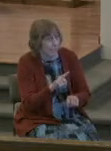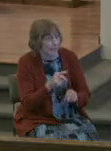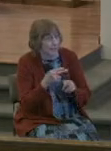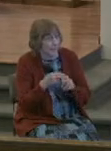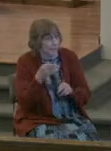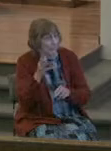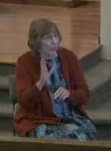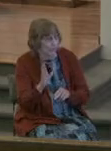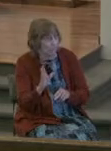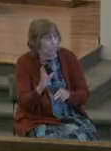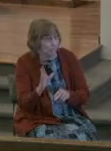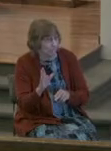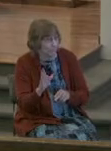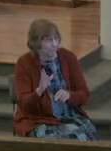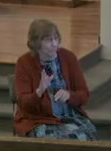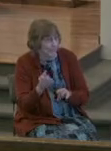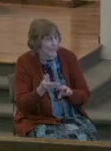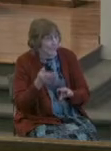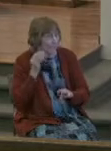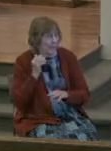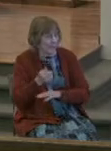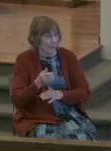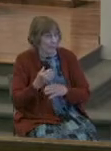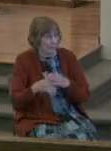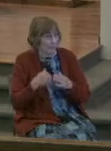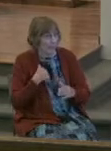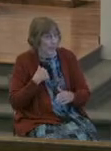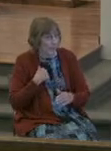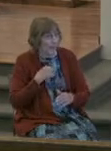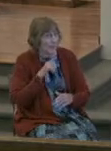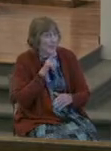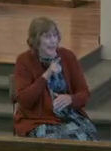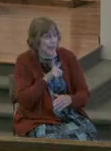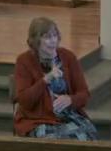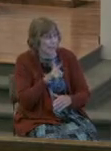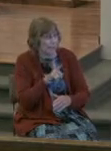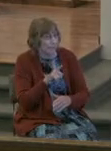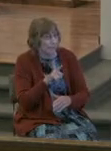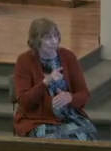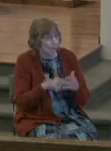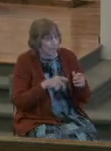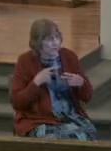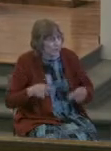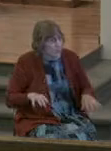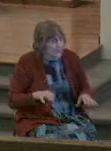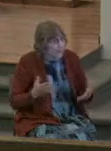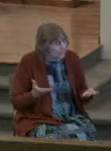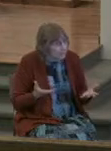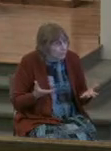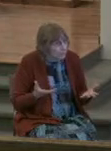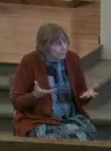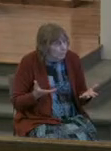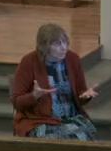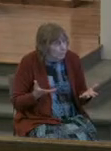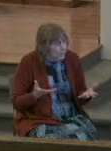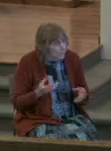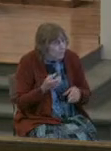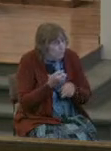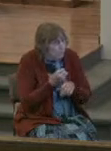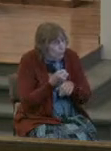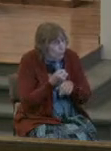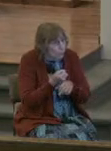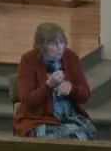God. Before Abraham was, I am. And you know what the Pharisees did? They picked up stones